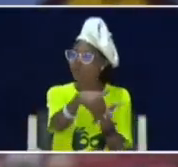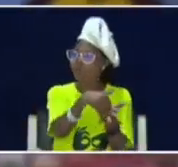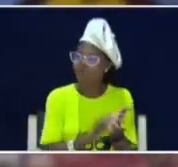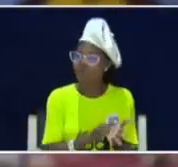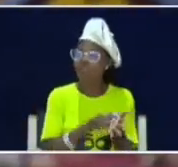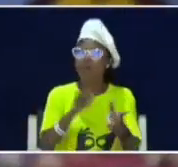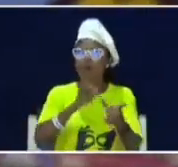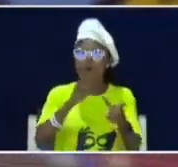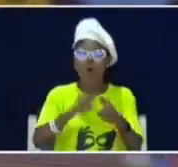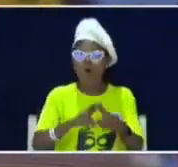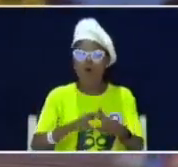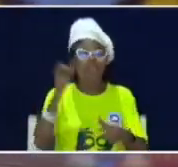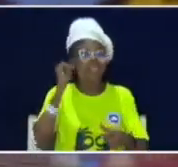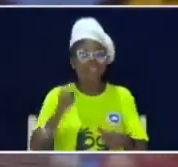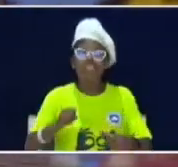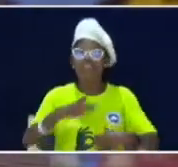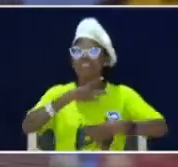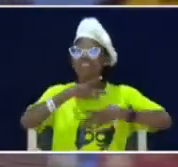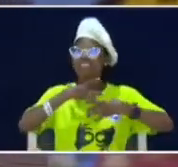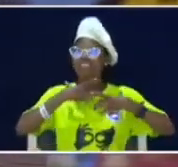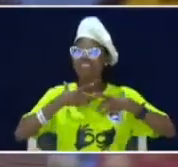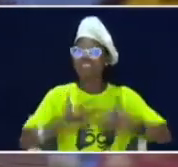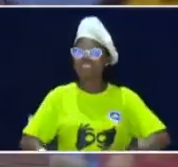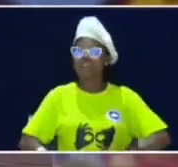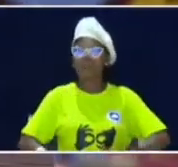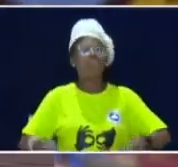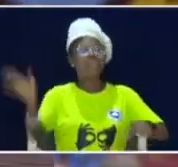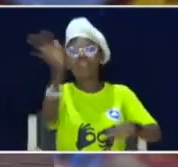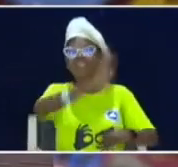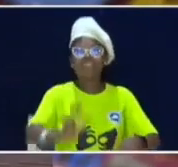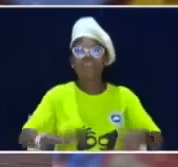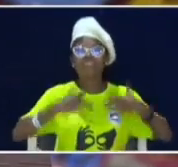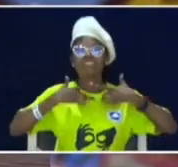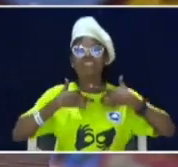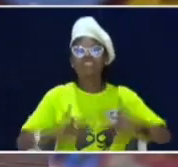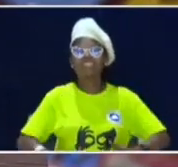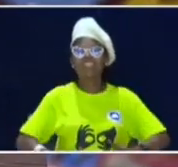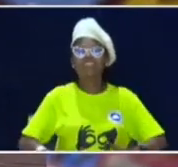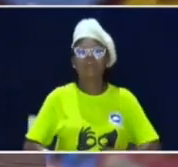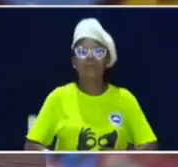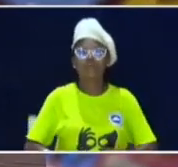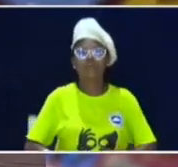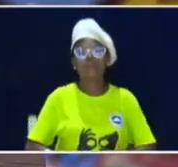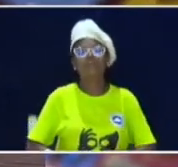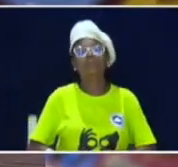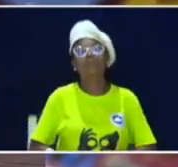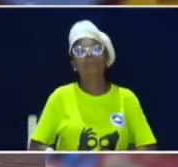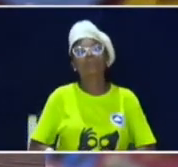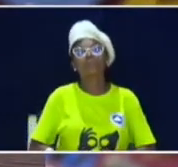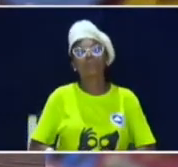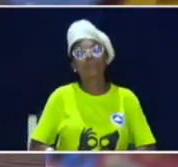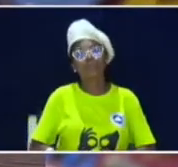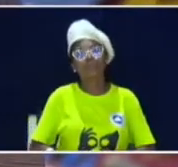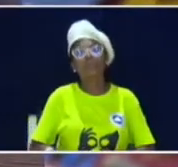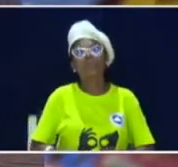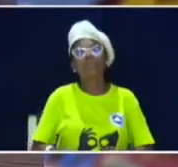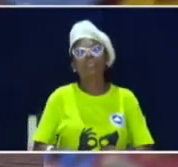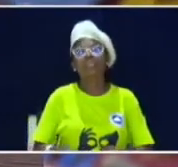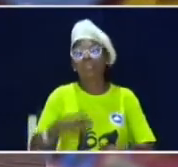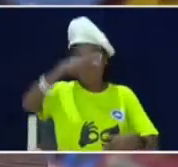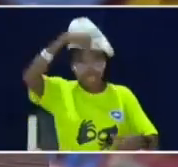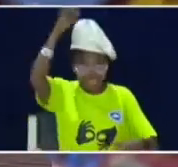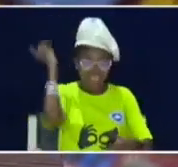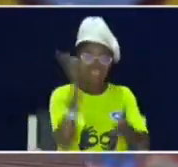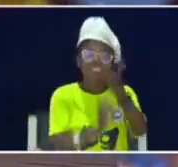Regardless the situation you find yourself, never give up. Daniel chapter 11 and verse 32b.